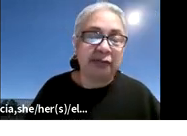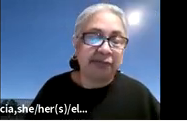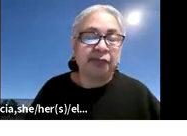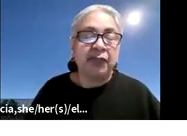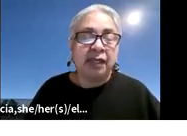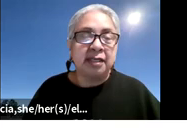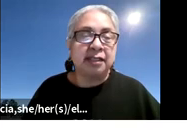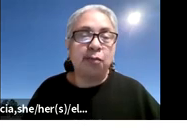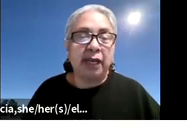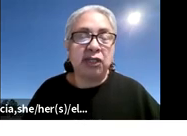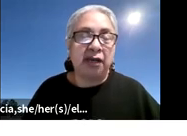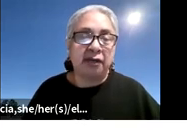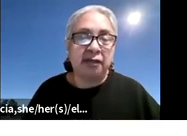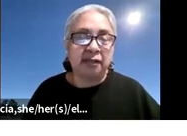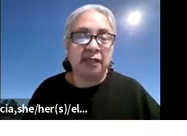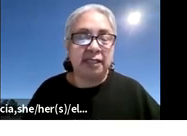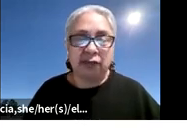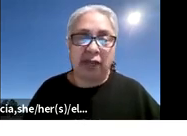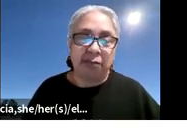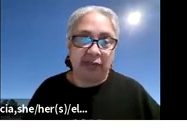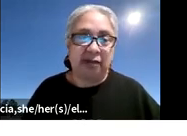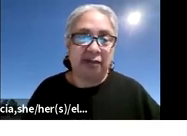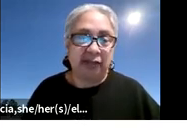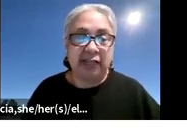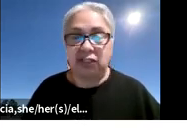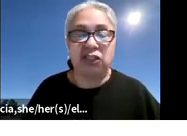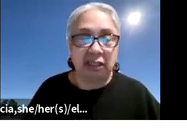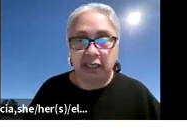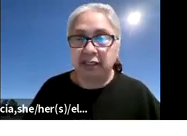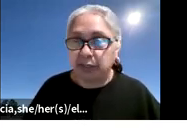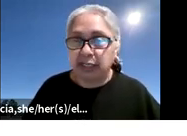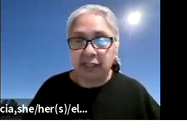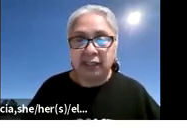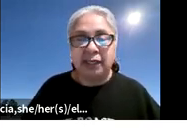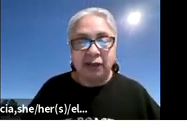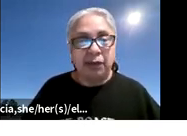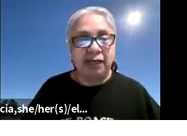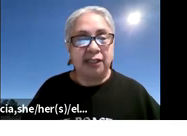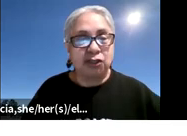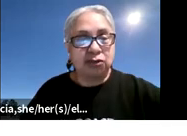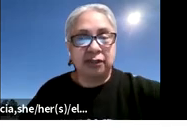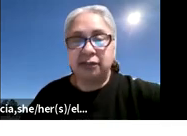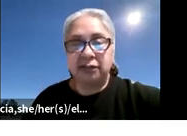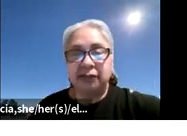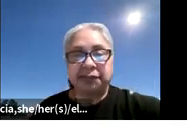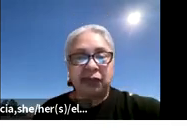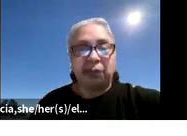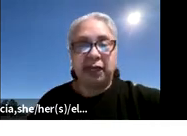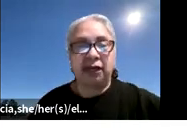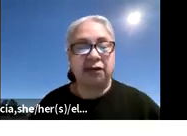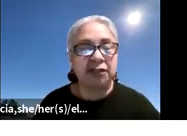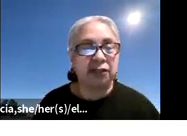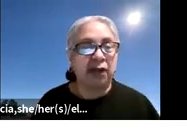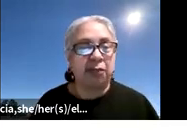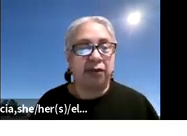4. So my daughter is a grandmother. That's shocking to me, but it's true.